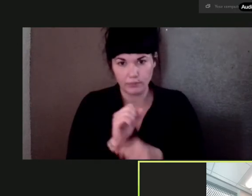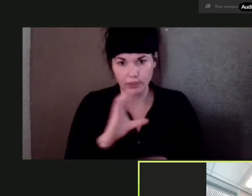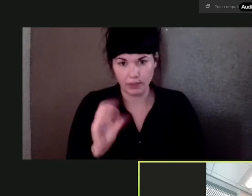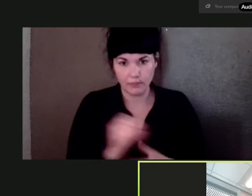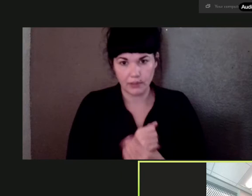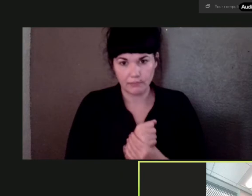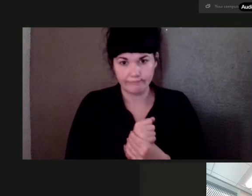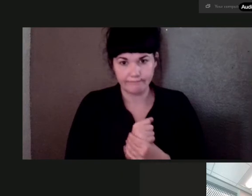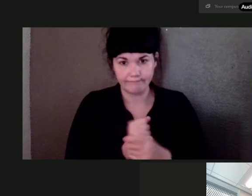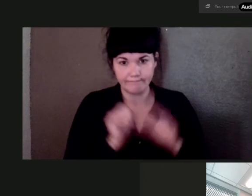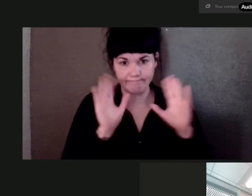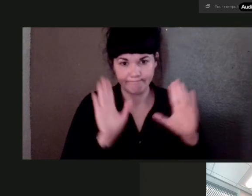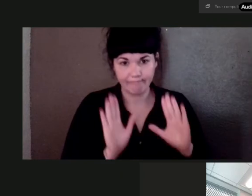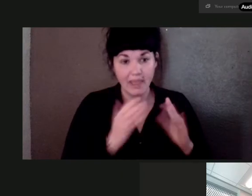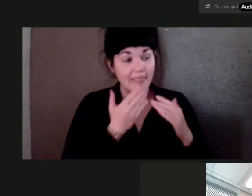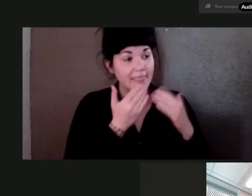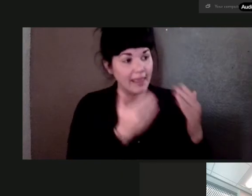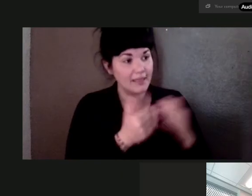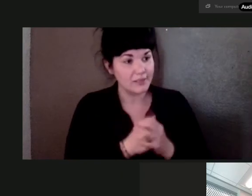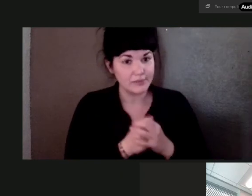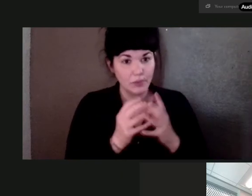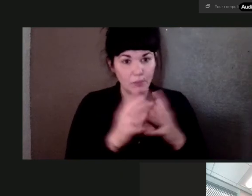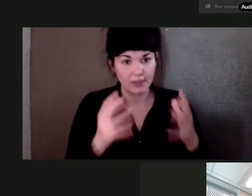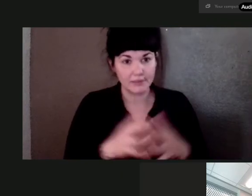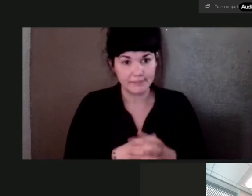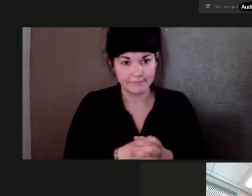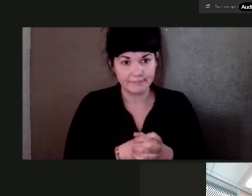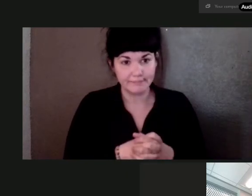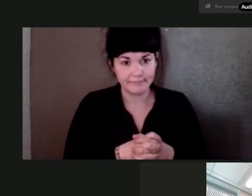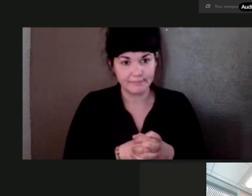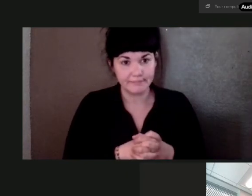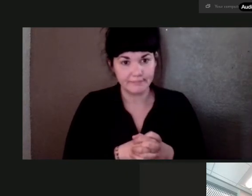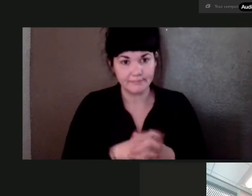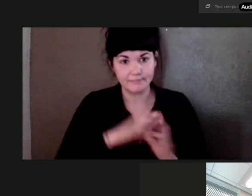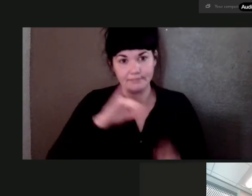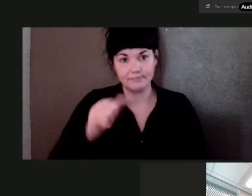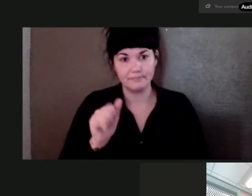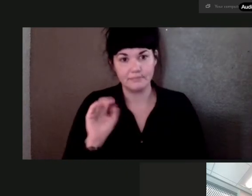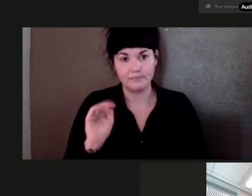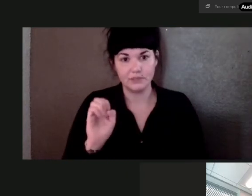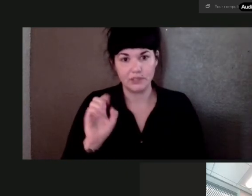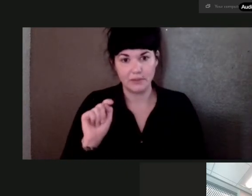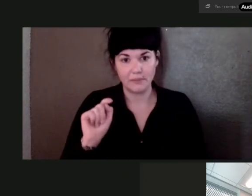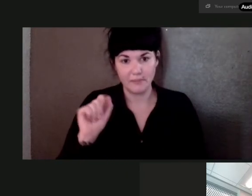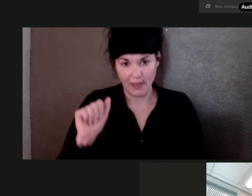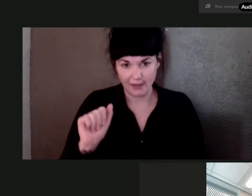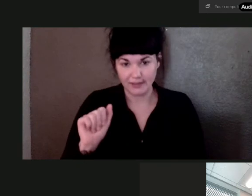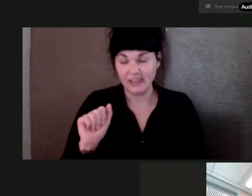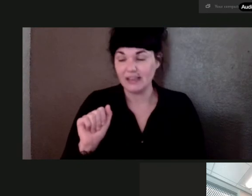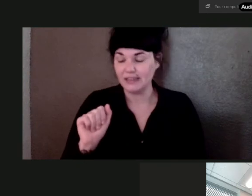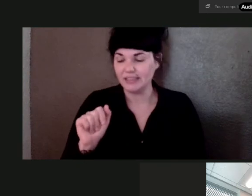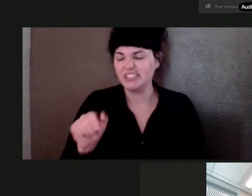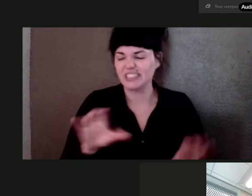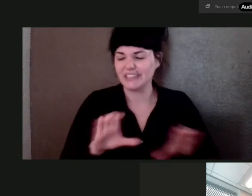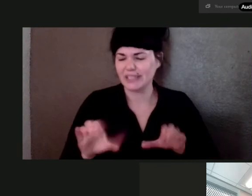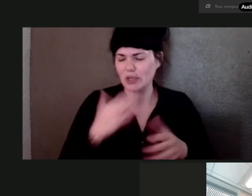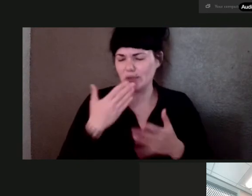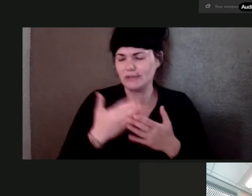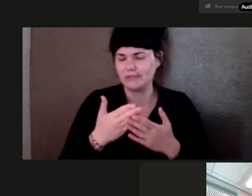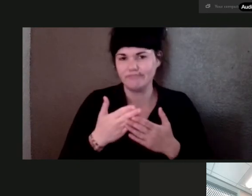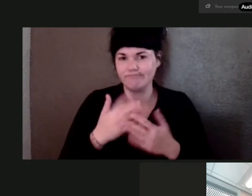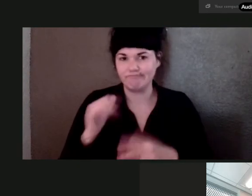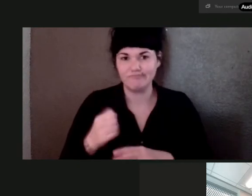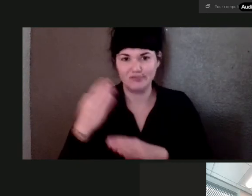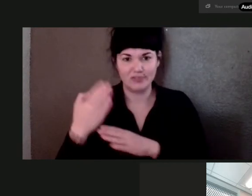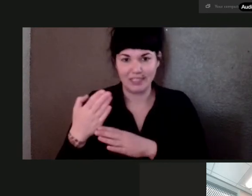Great. Thank you so much. Okay. Jametta did such a nice send off. This is, as an employer and quite